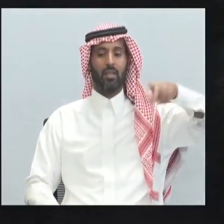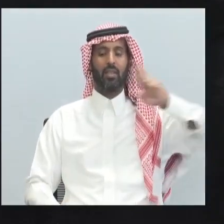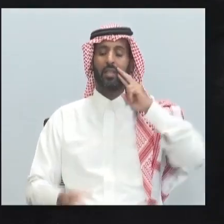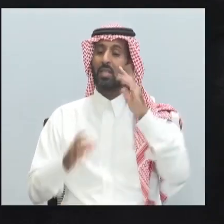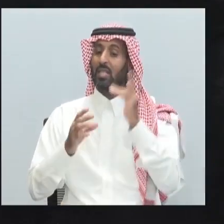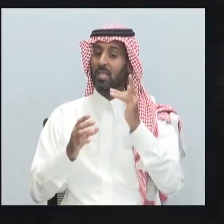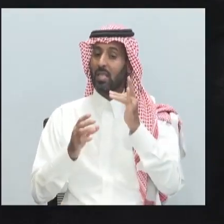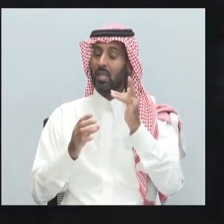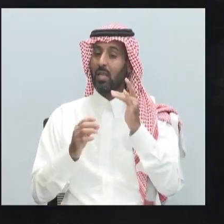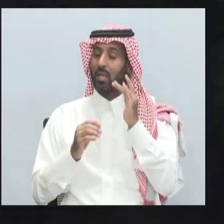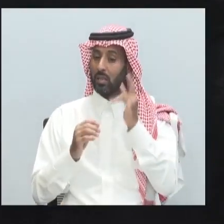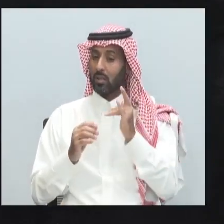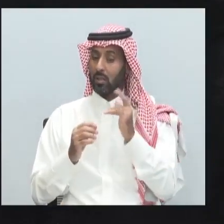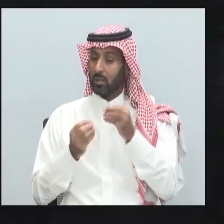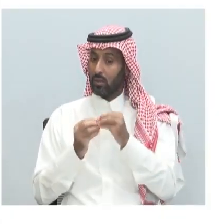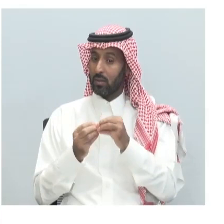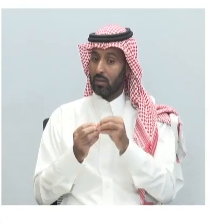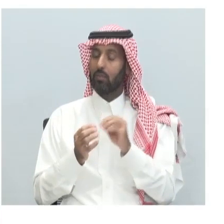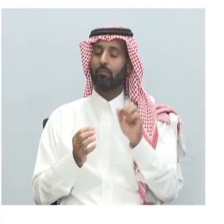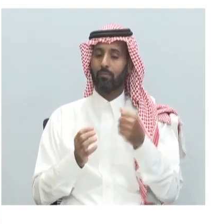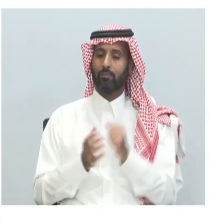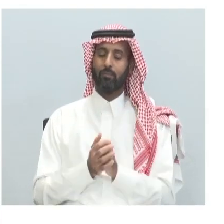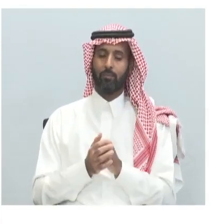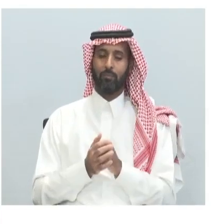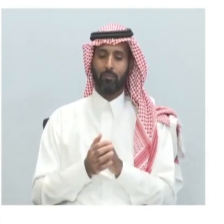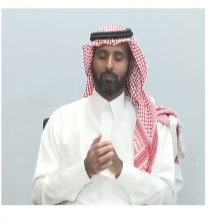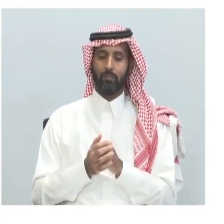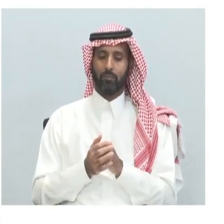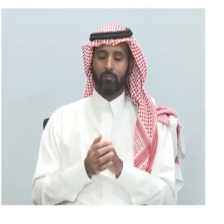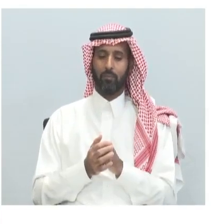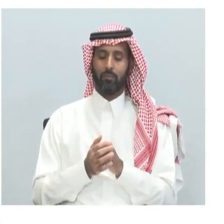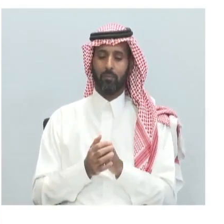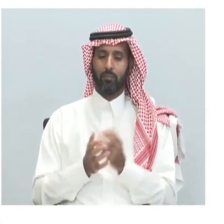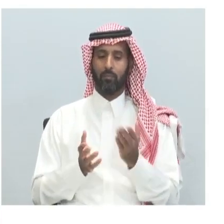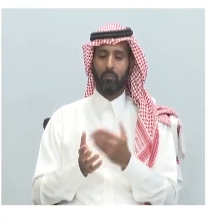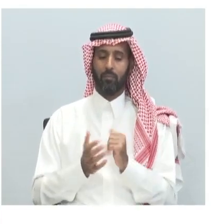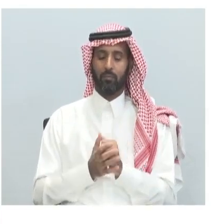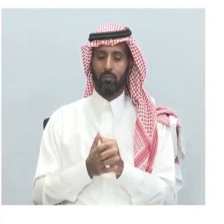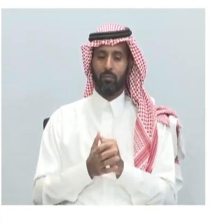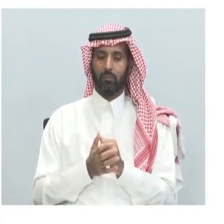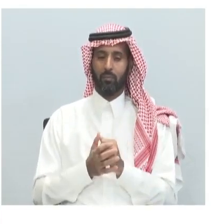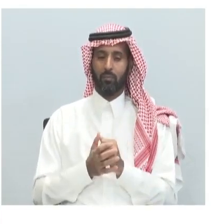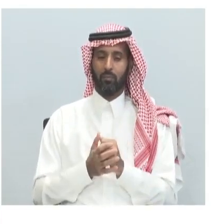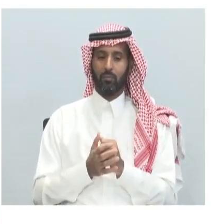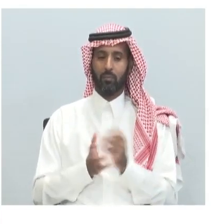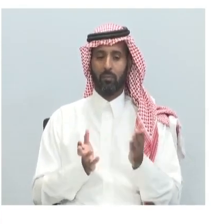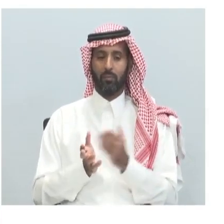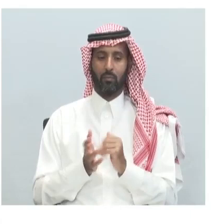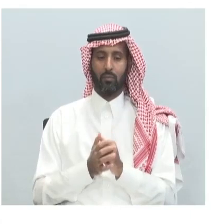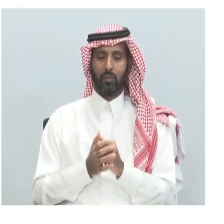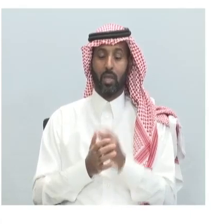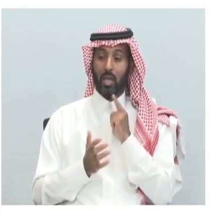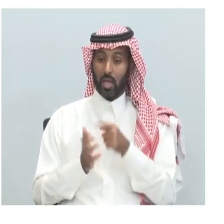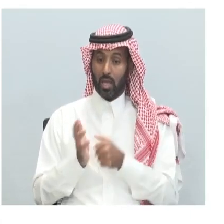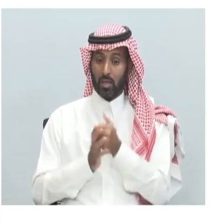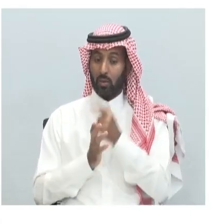think? Yes or no? Yes, you can choose yes. You can choose no if you say. After that, we have